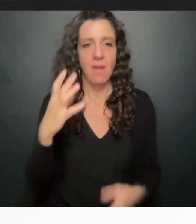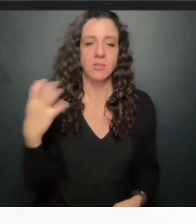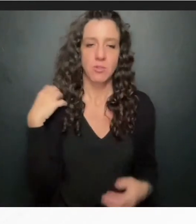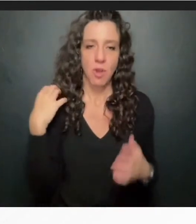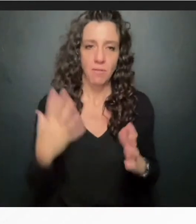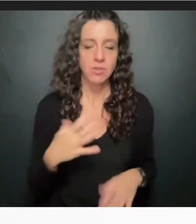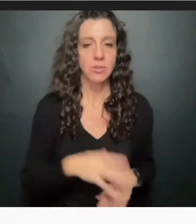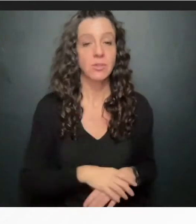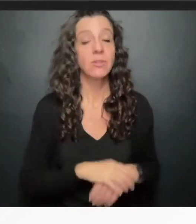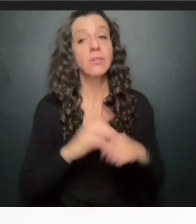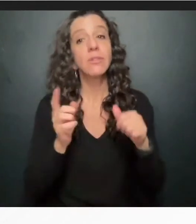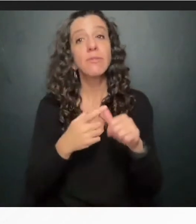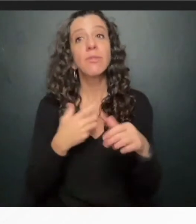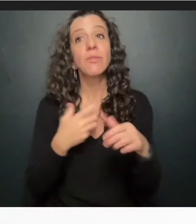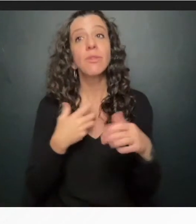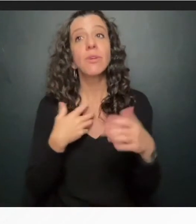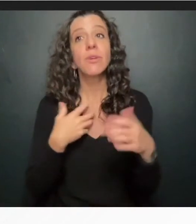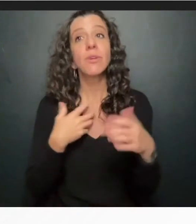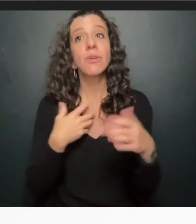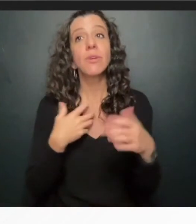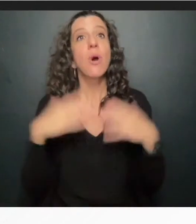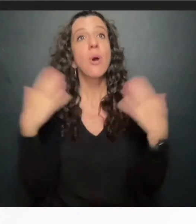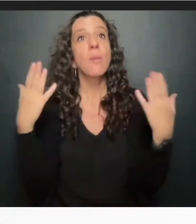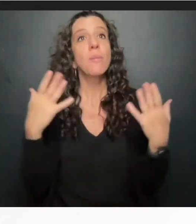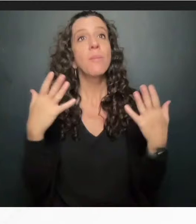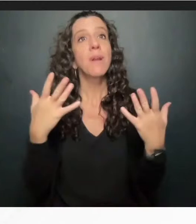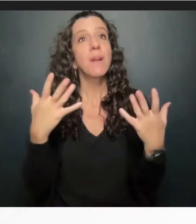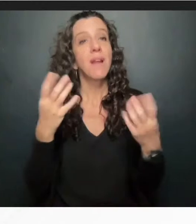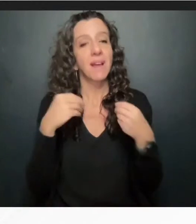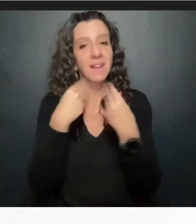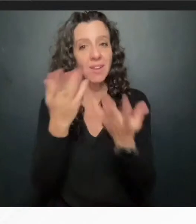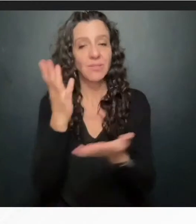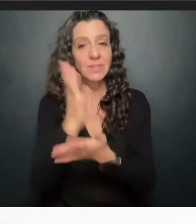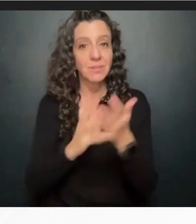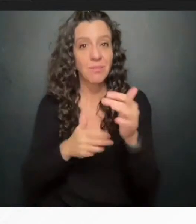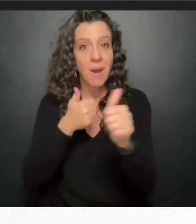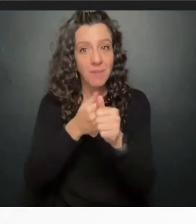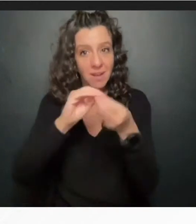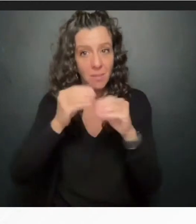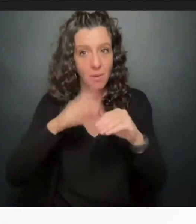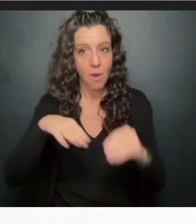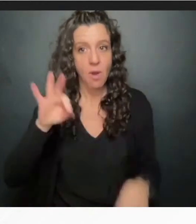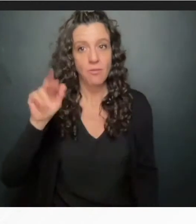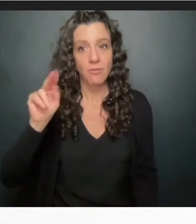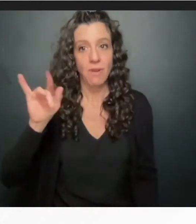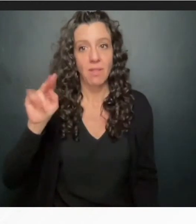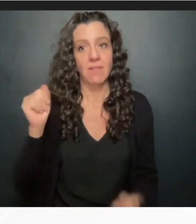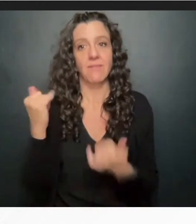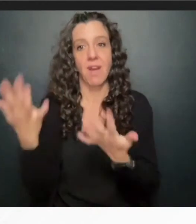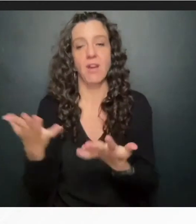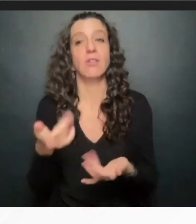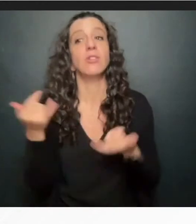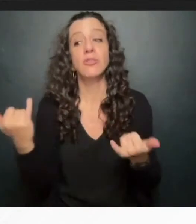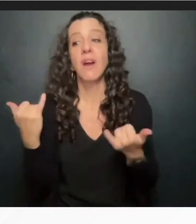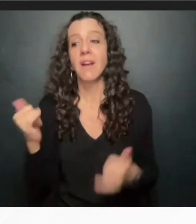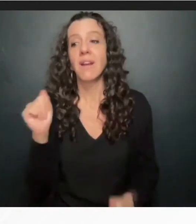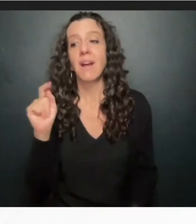I would like to start off with giving some updated numbers on the Franklin Fire. The Franklin Fire currently is